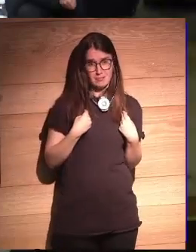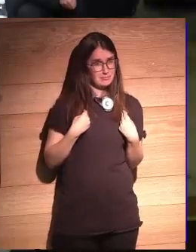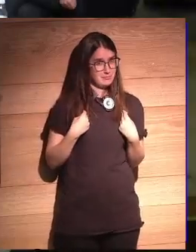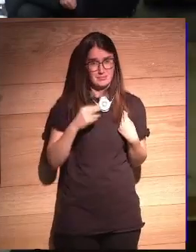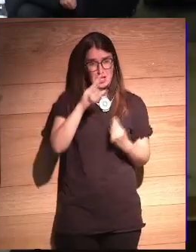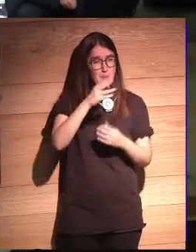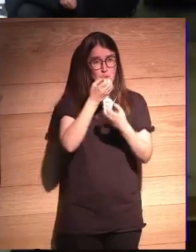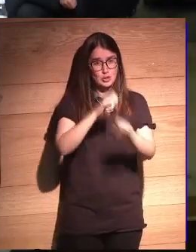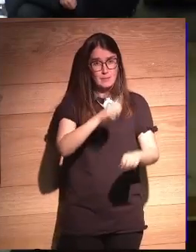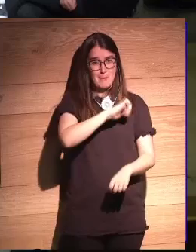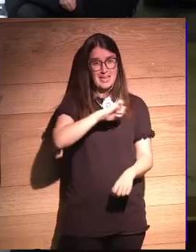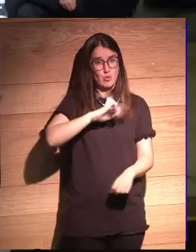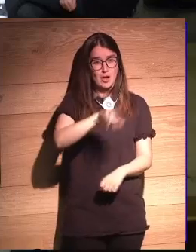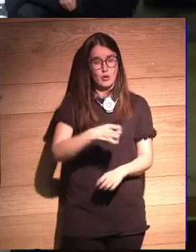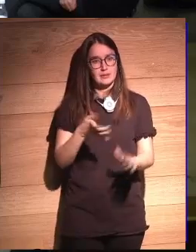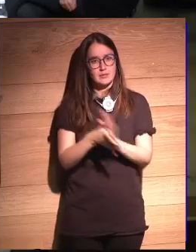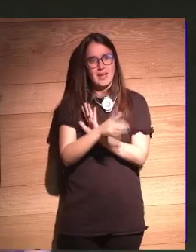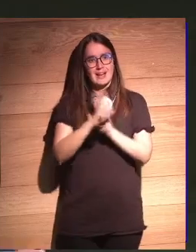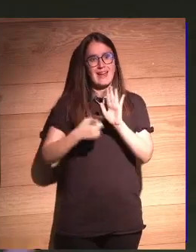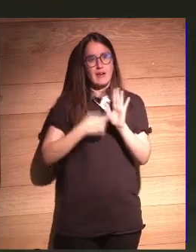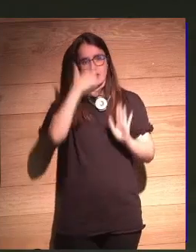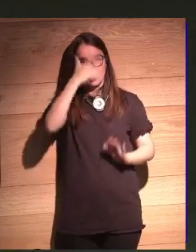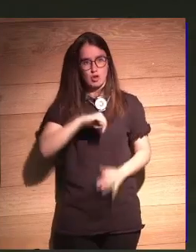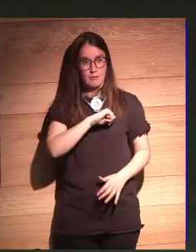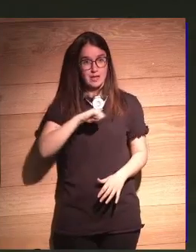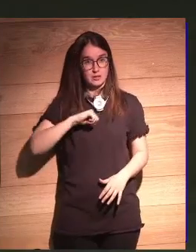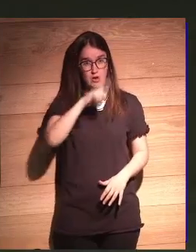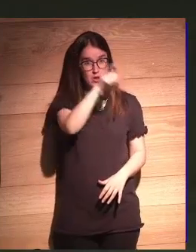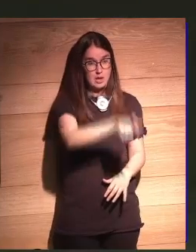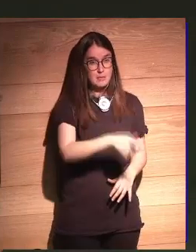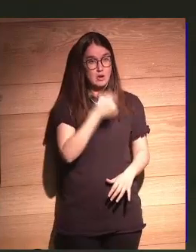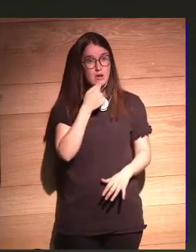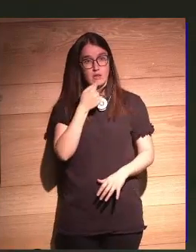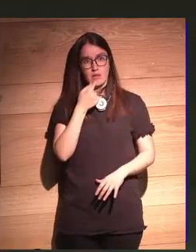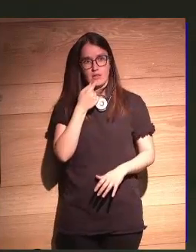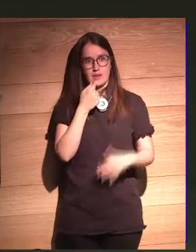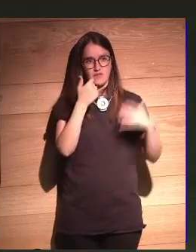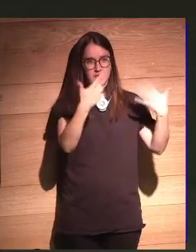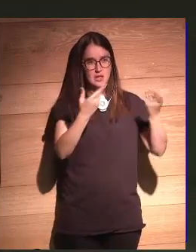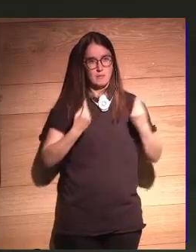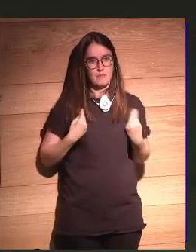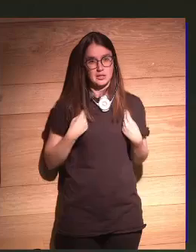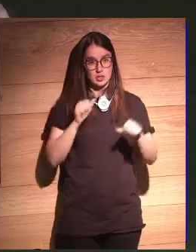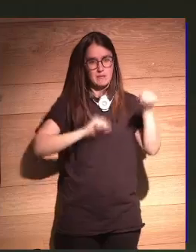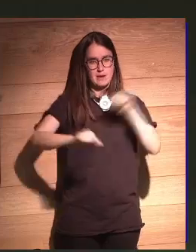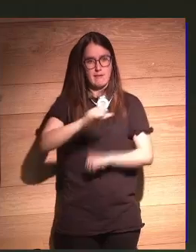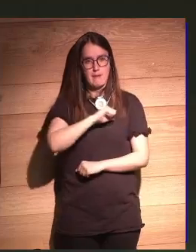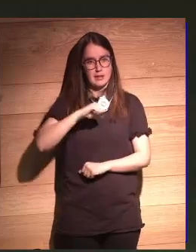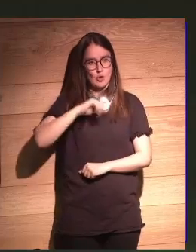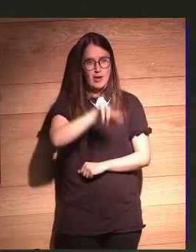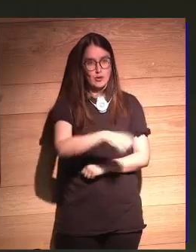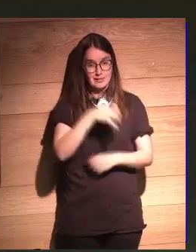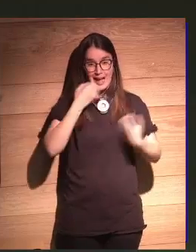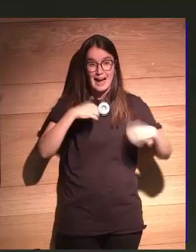859 houses. Those are not just private people. From the legal point of view, they're presented, but Pa mentioned after 10 houses, you